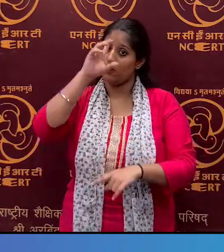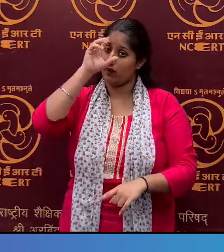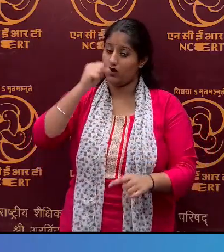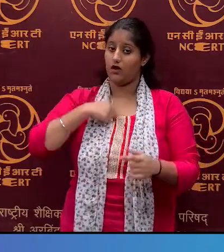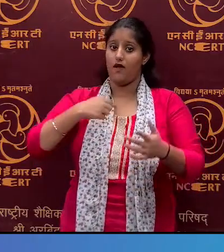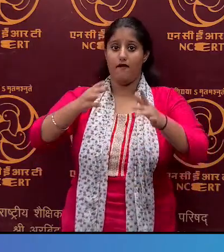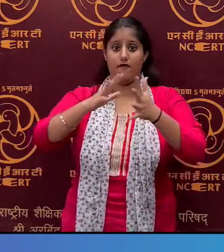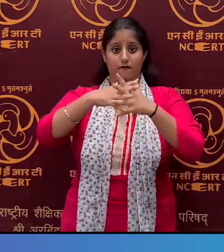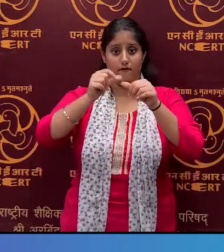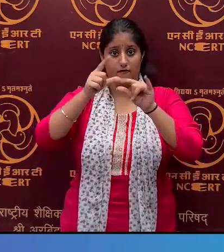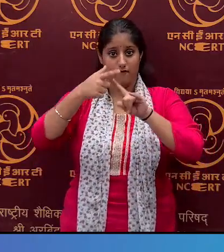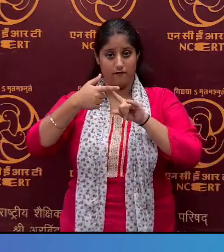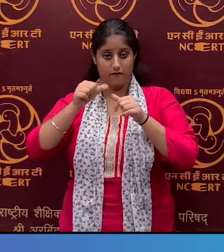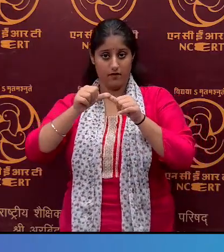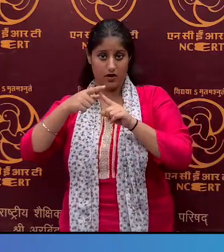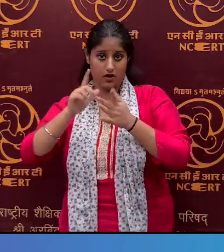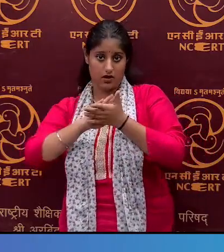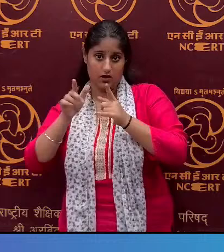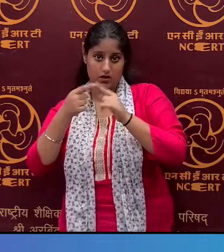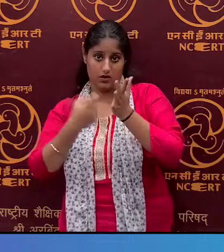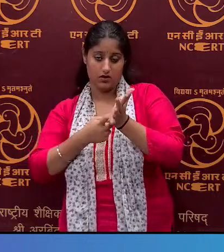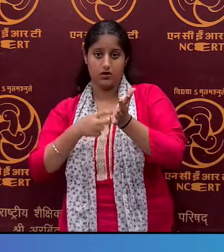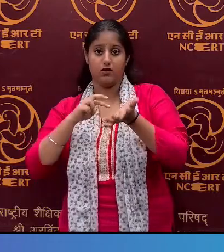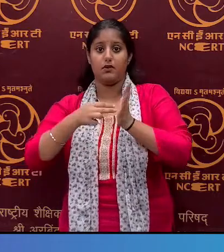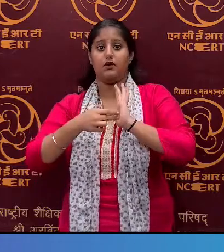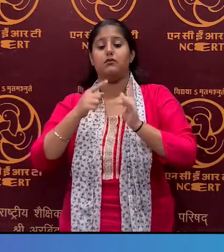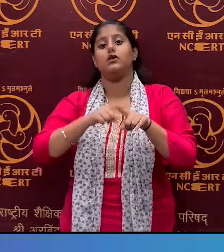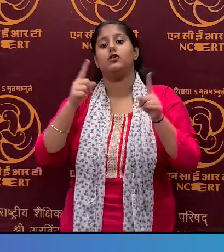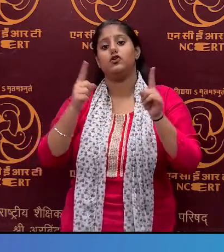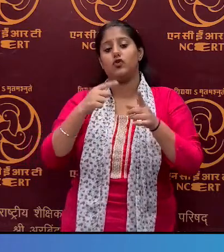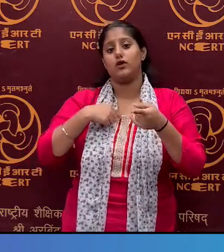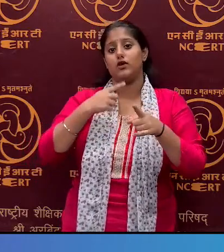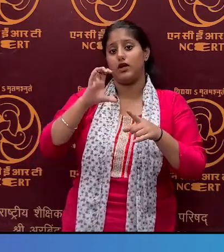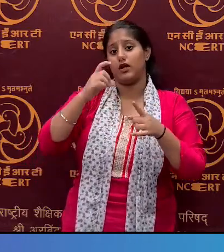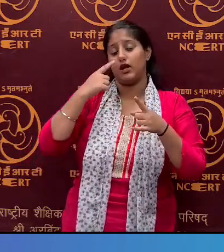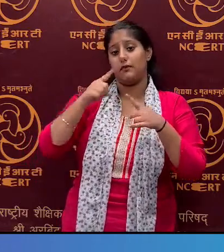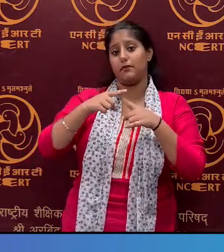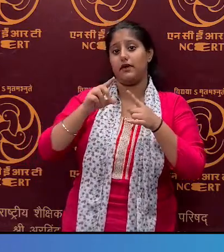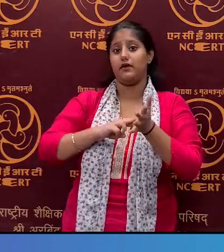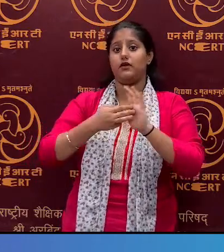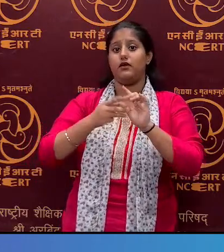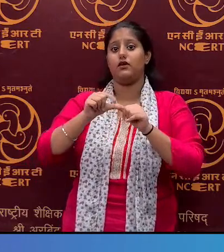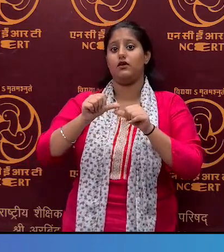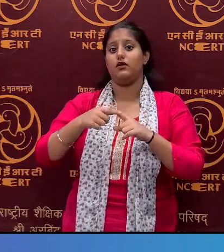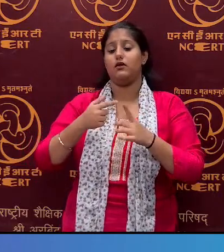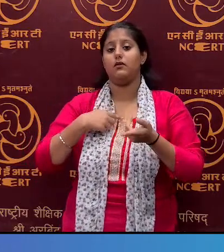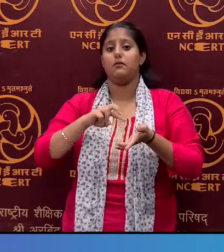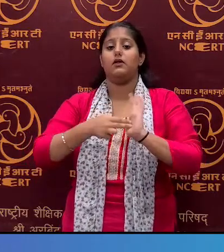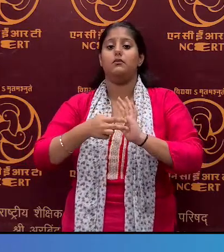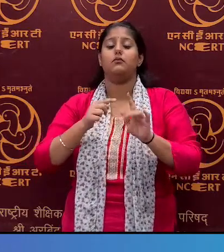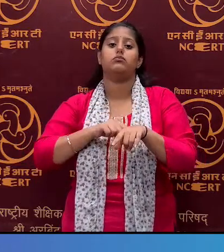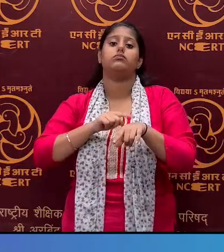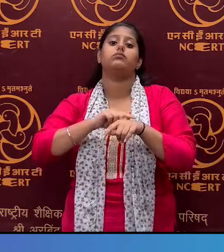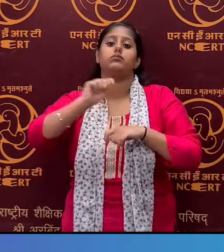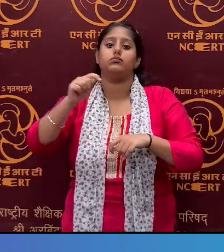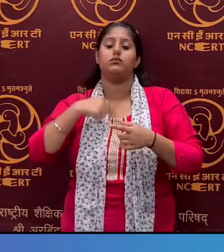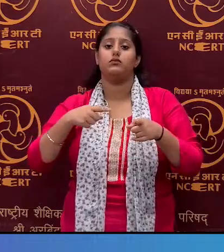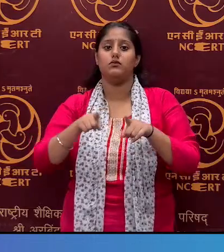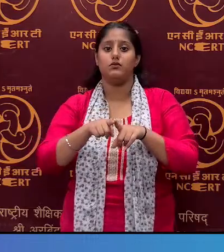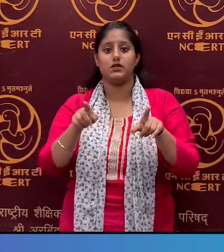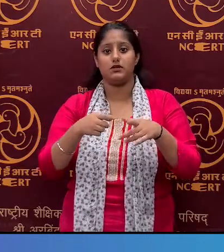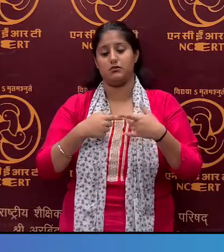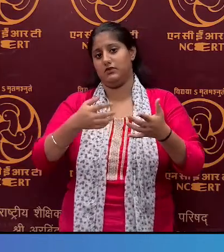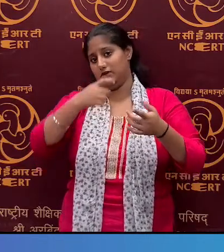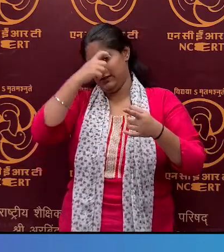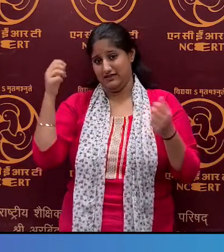phenomena, whereas the climate is a long term. Okay. Season. We stop ourselves before going for the